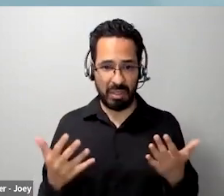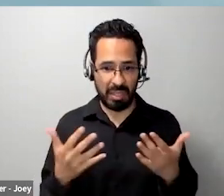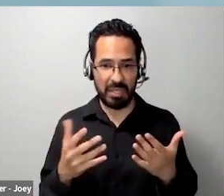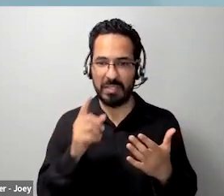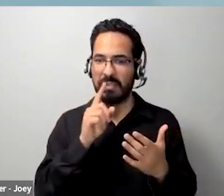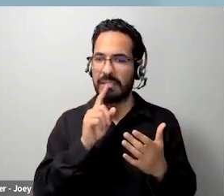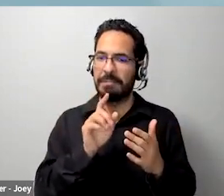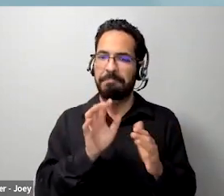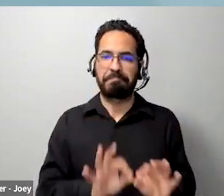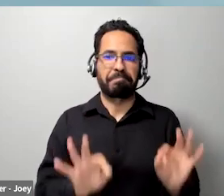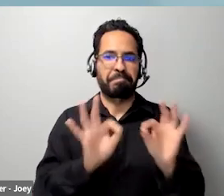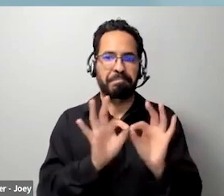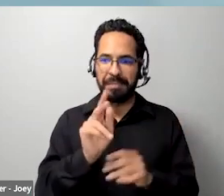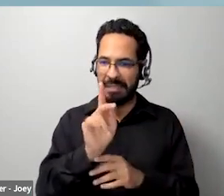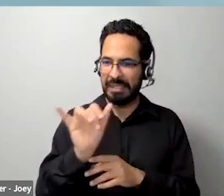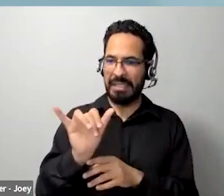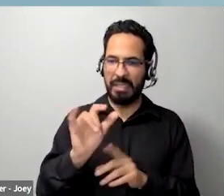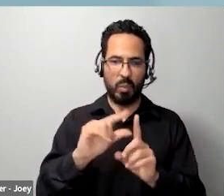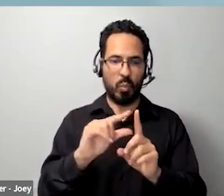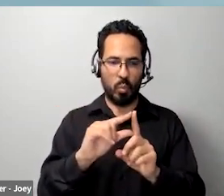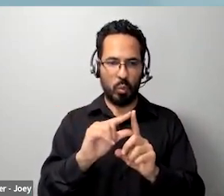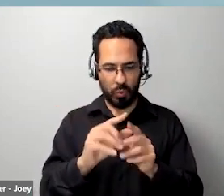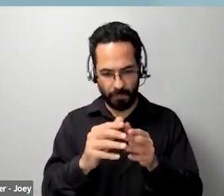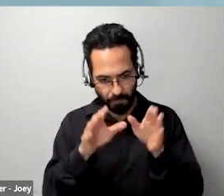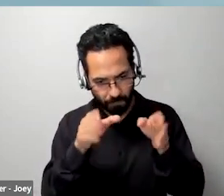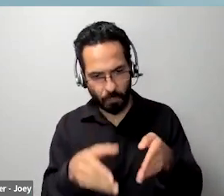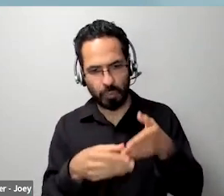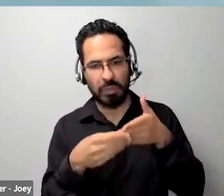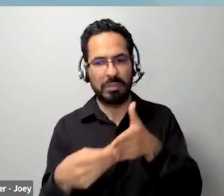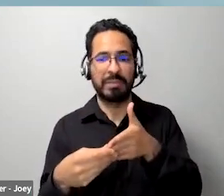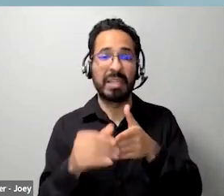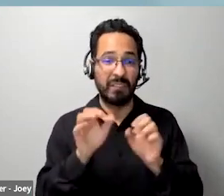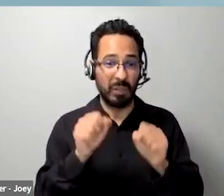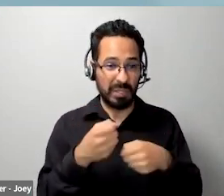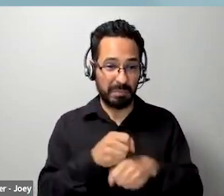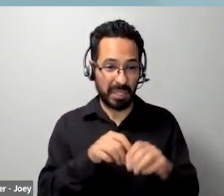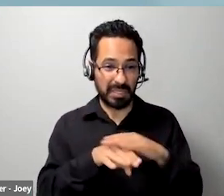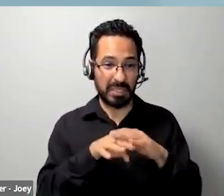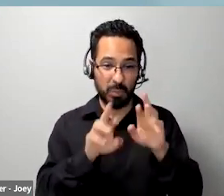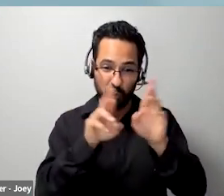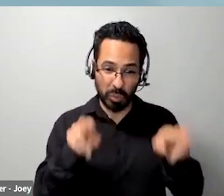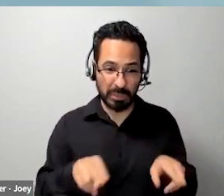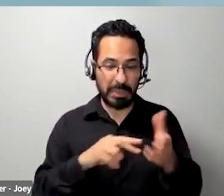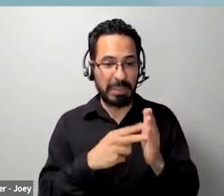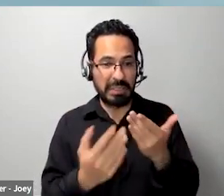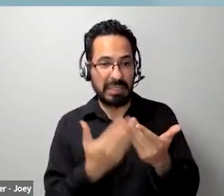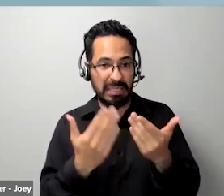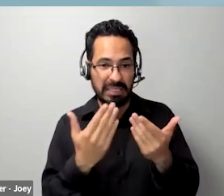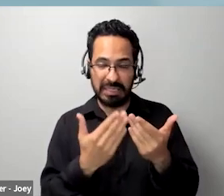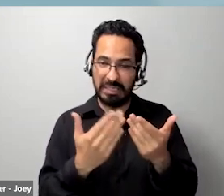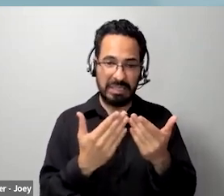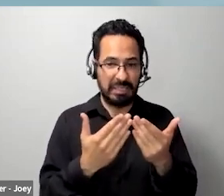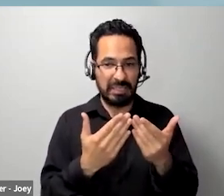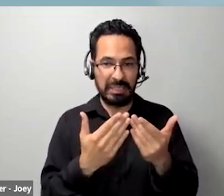driven. If you're able to create an accessible resume that can be easily parsed into an applicant